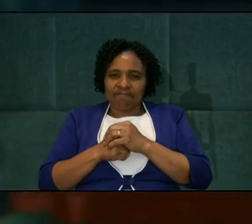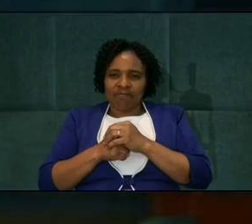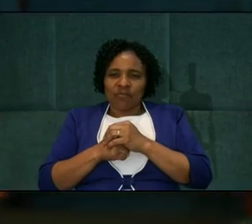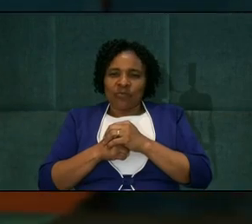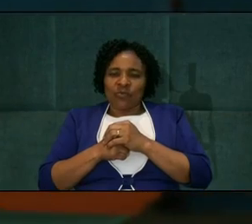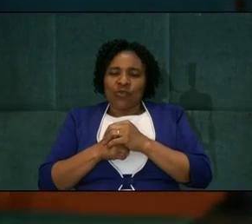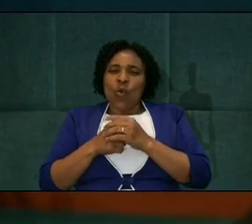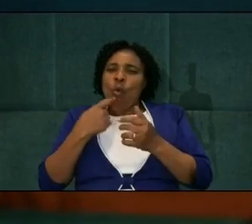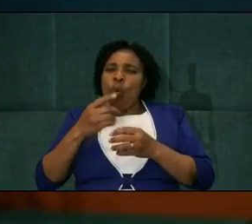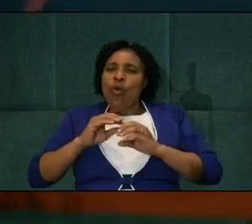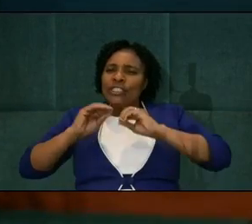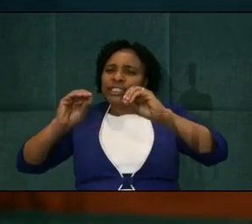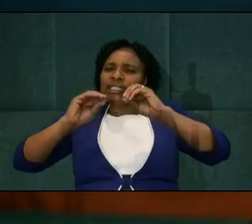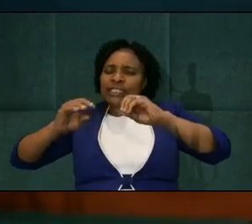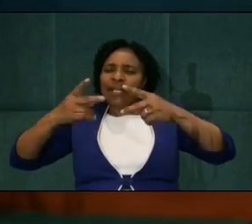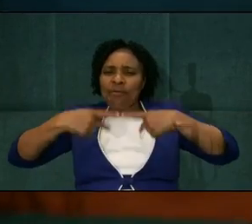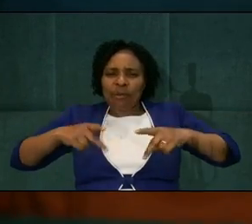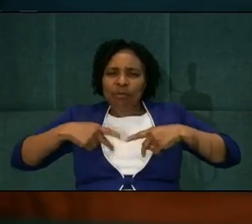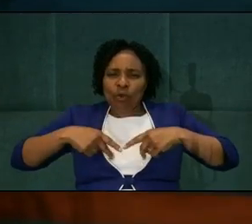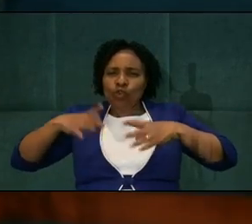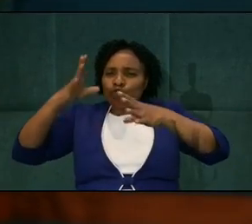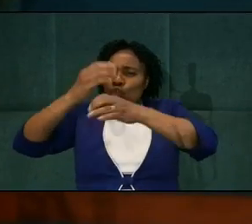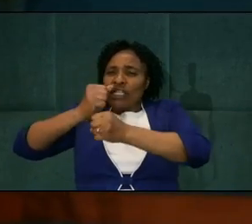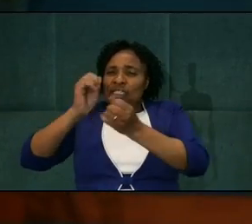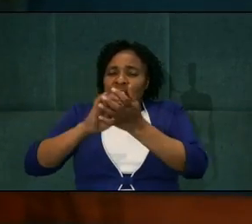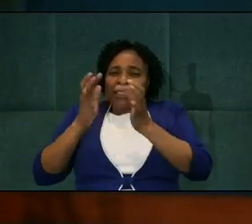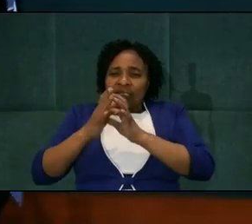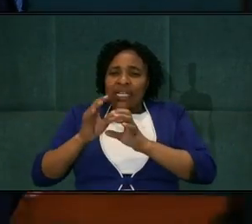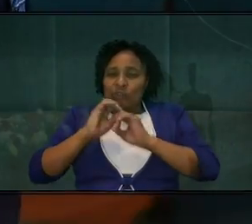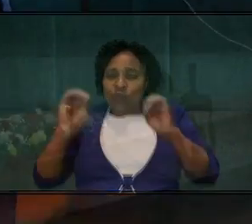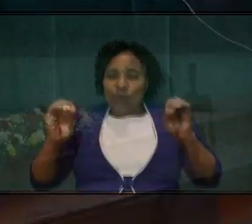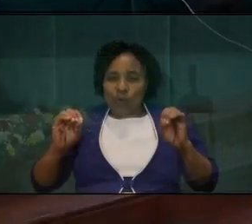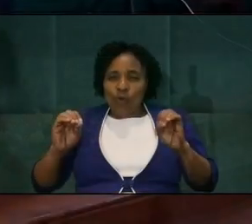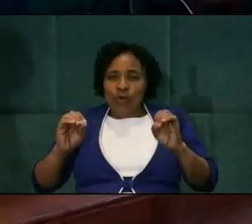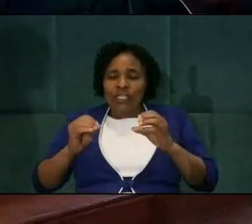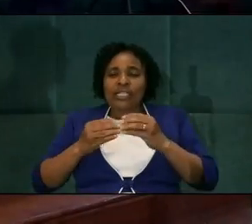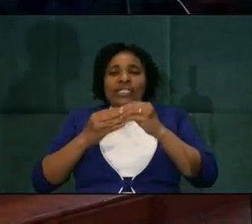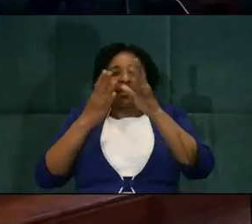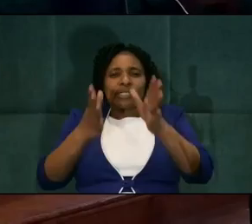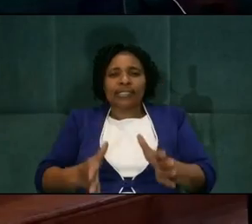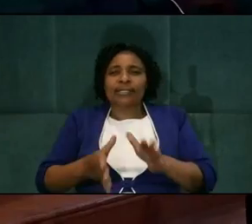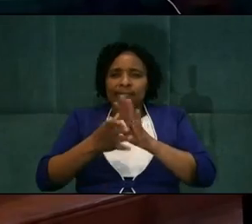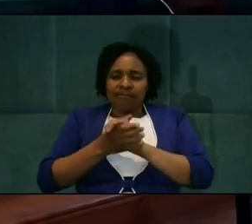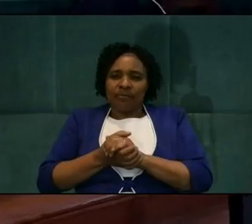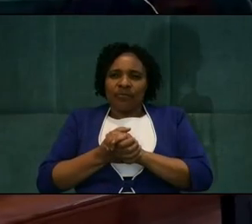Who was teaching the people not to trust Jesus, that he's a fake?